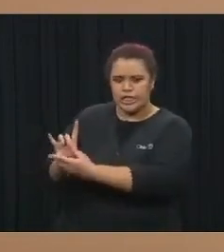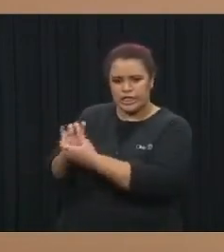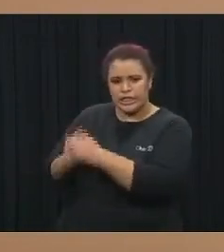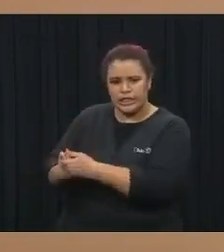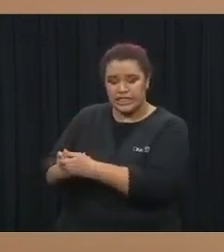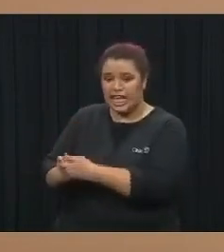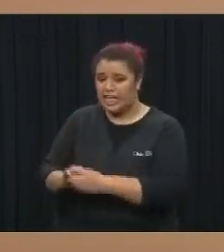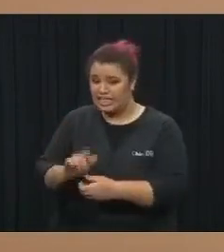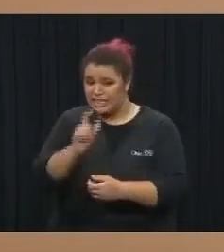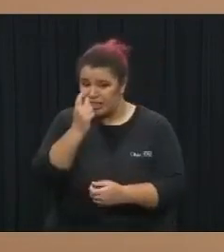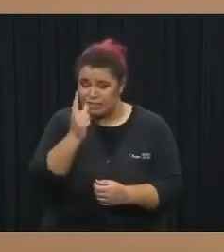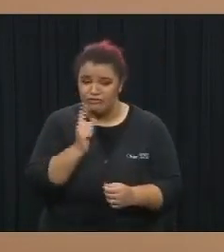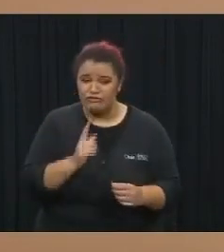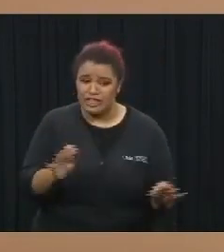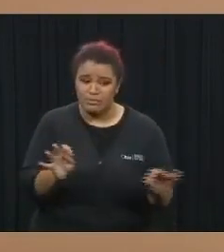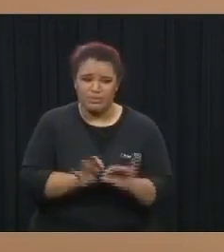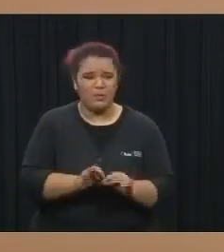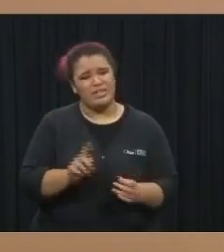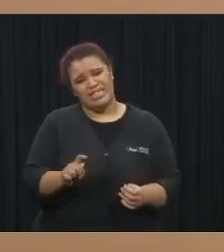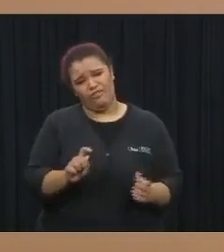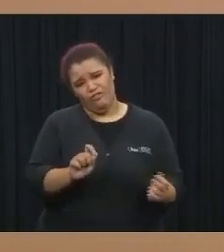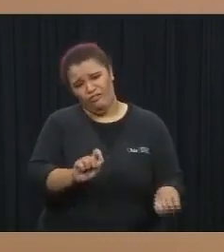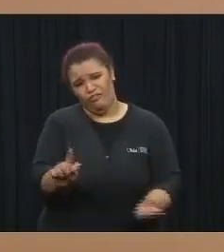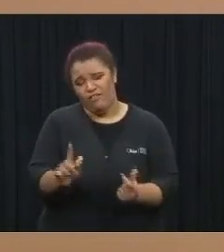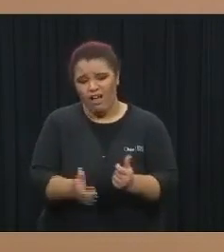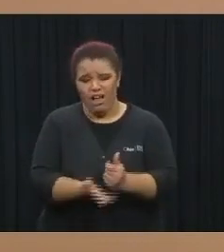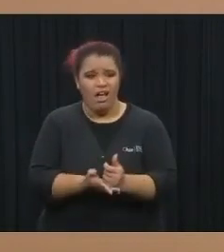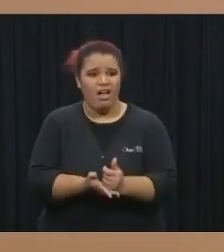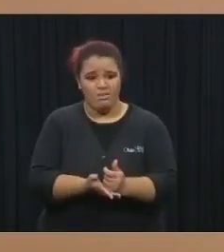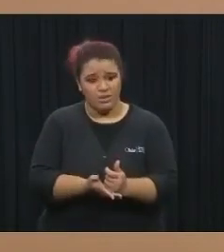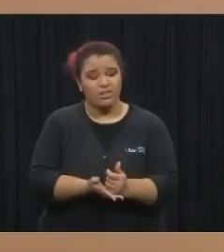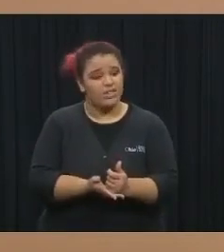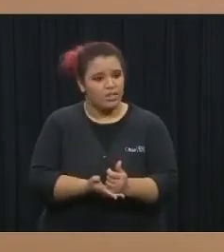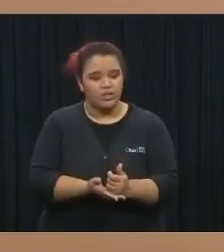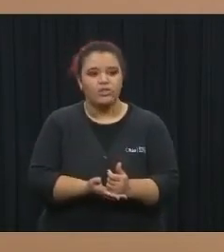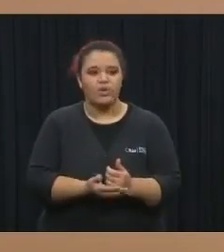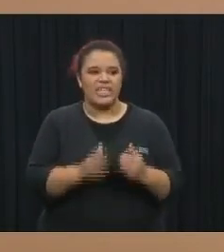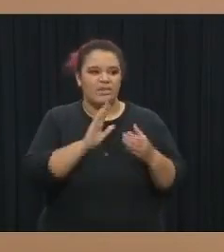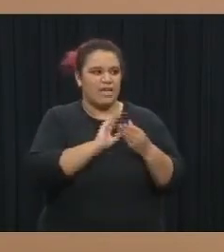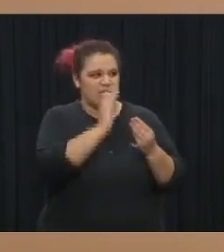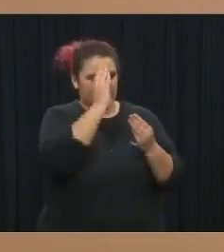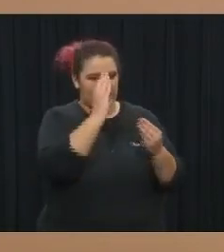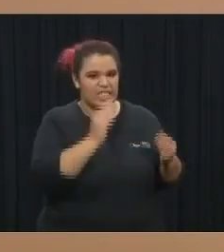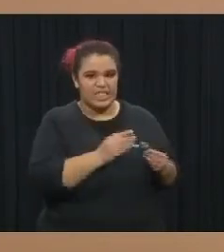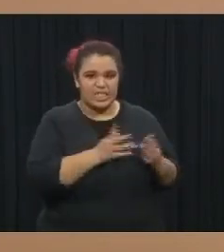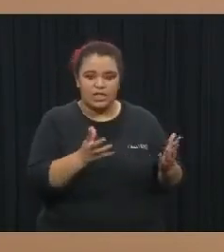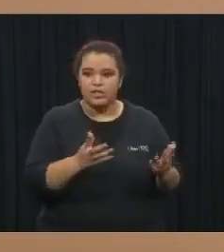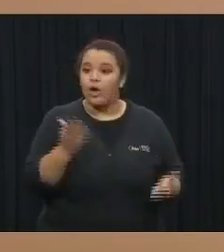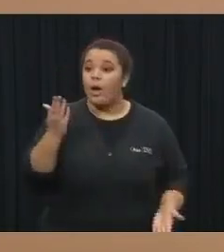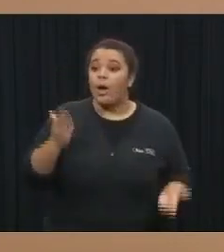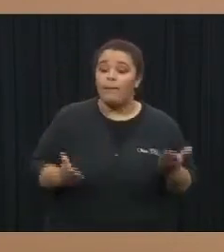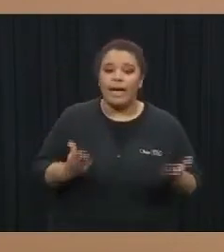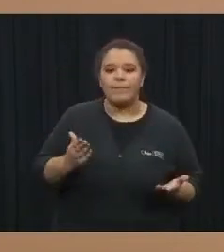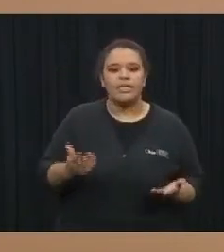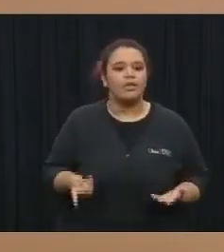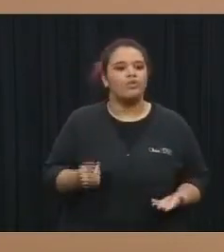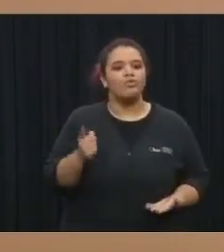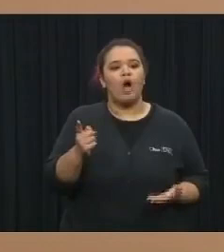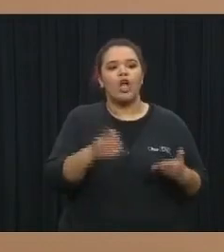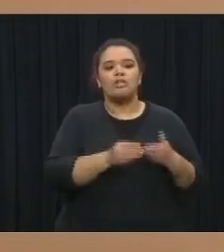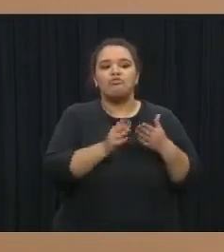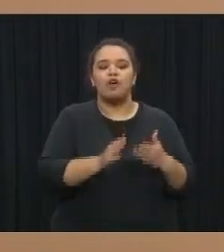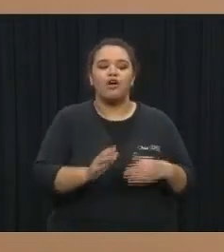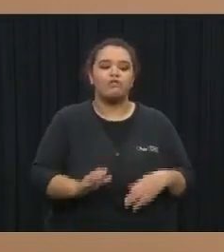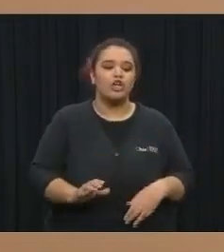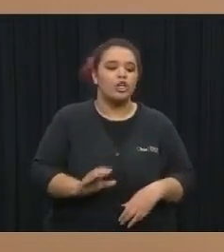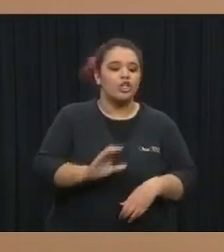need everyone's help to do this, to get the message out to everyone, whether you lead a church or a synagogue or a mosque, or you